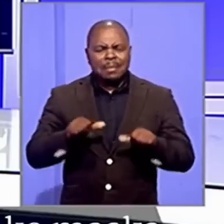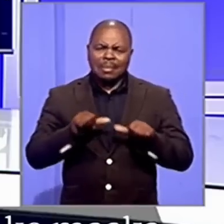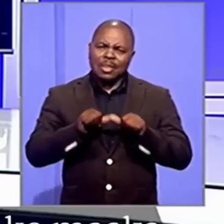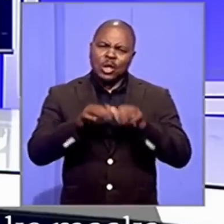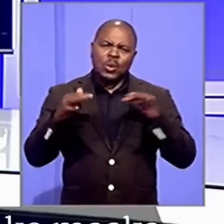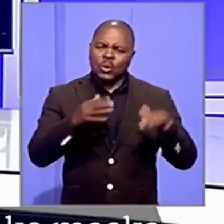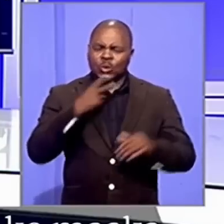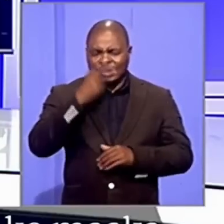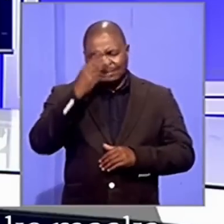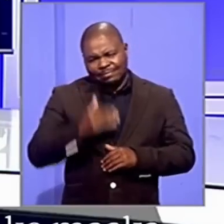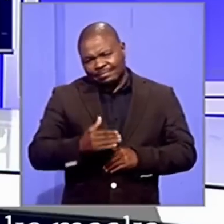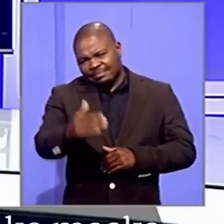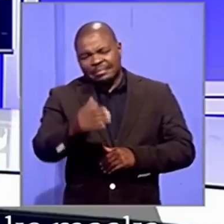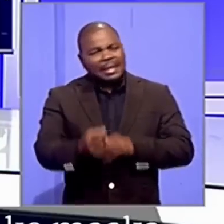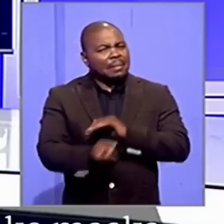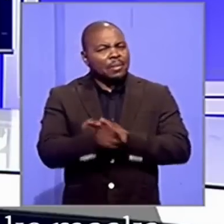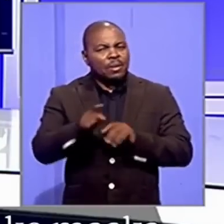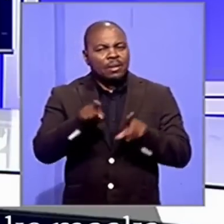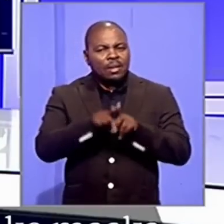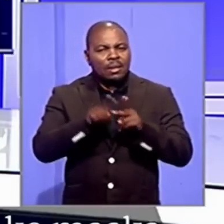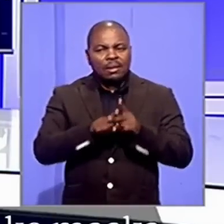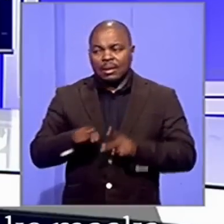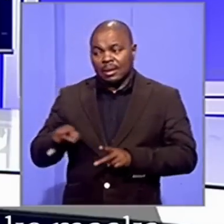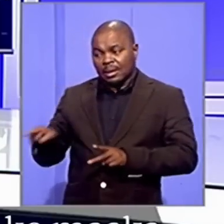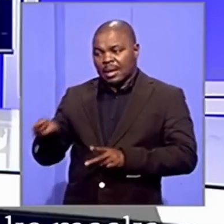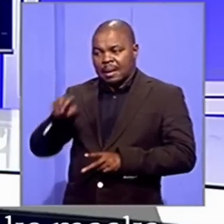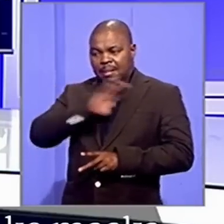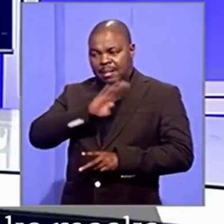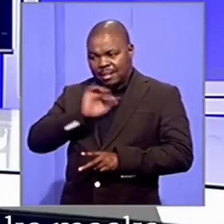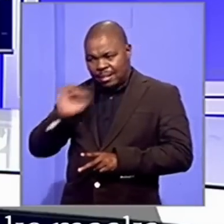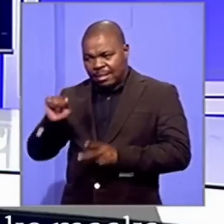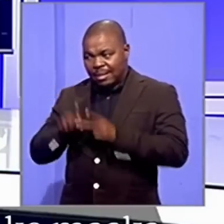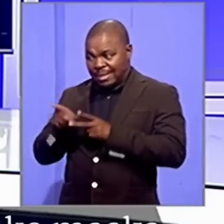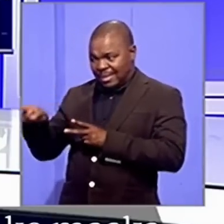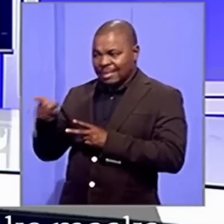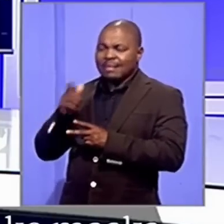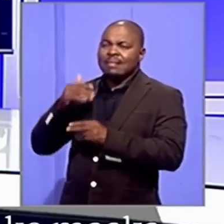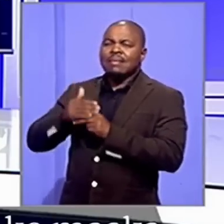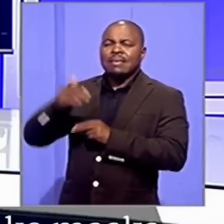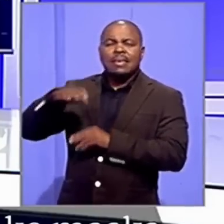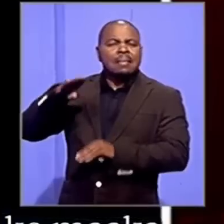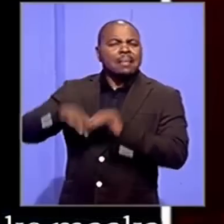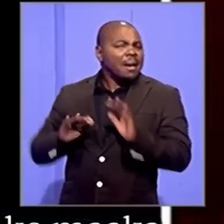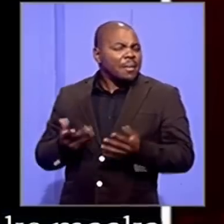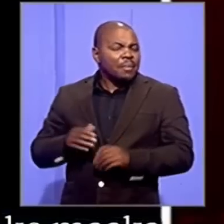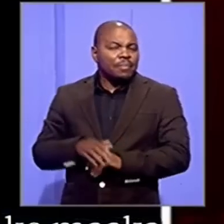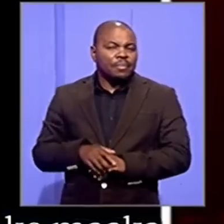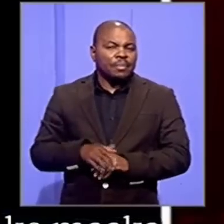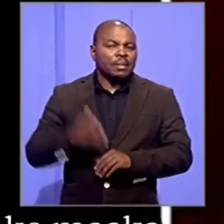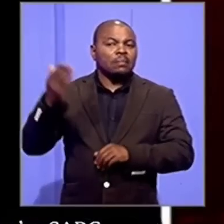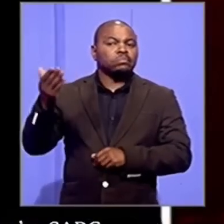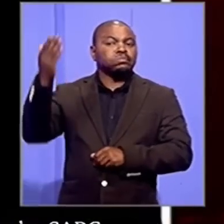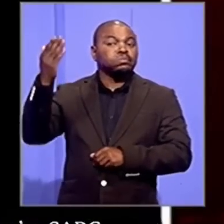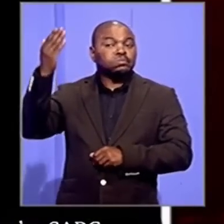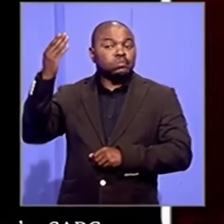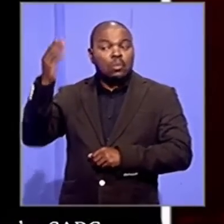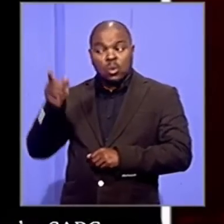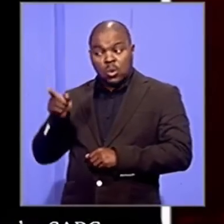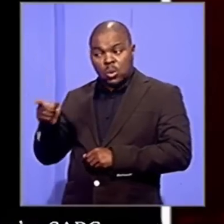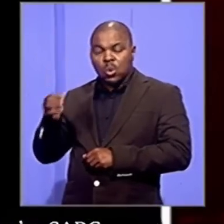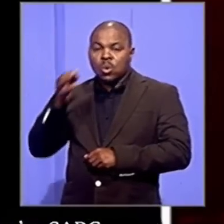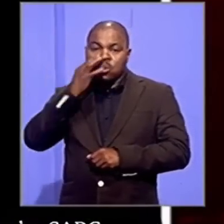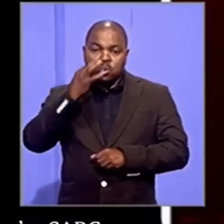ditlamorago e ka ba dife kgahlanong nae le mašole a naga ya gabo ya Israele. nakong e fetileng o ne a boletse hore a